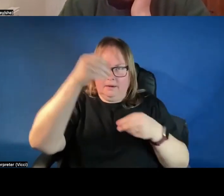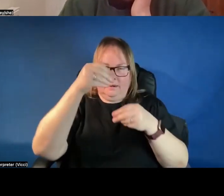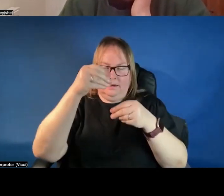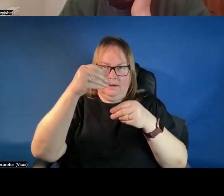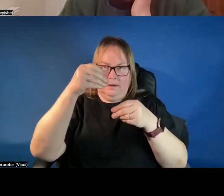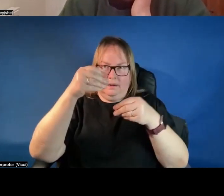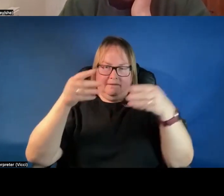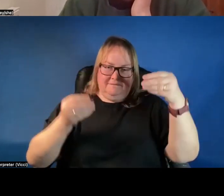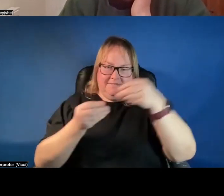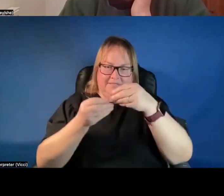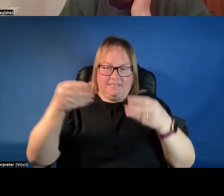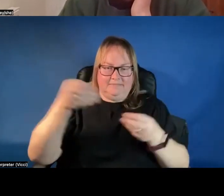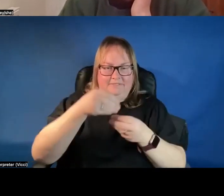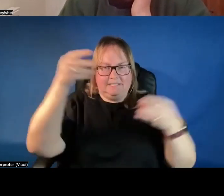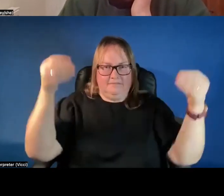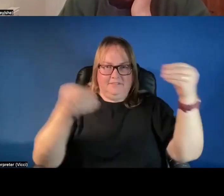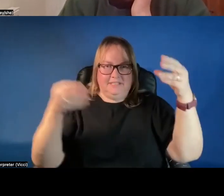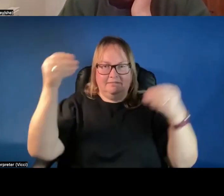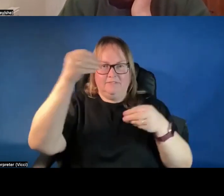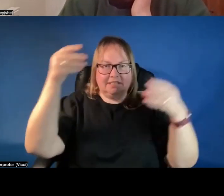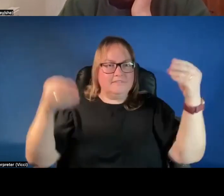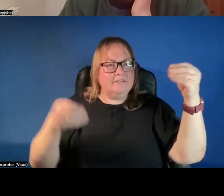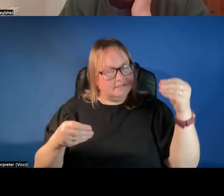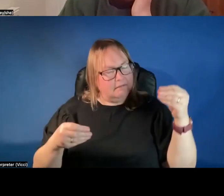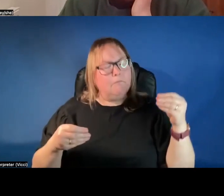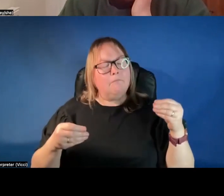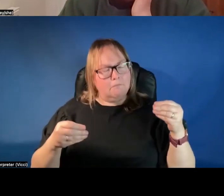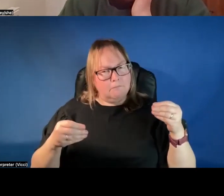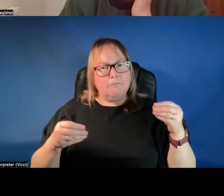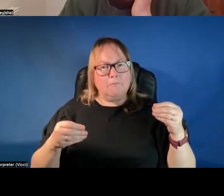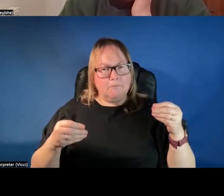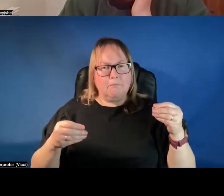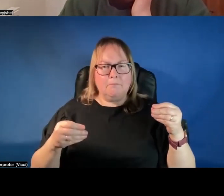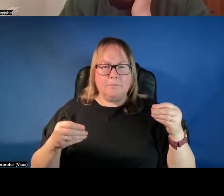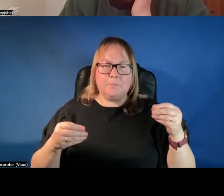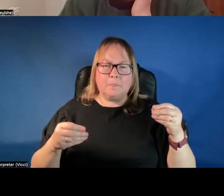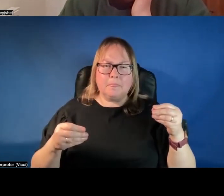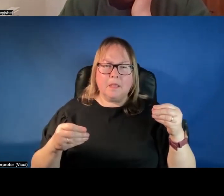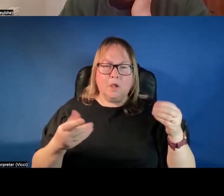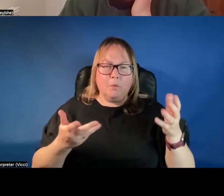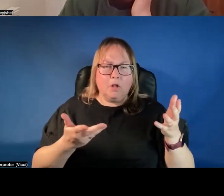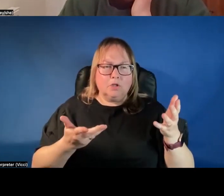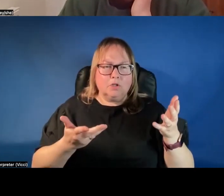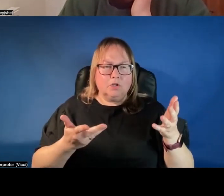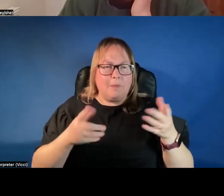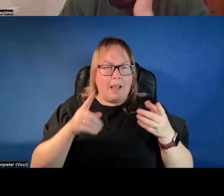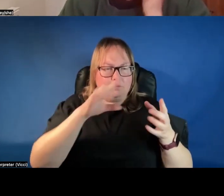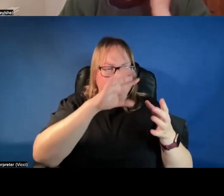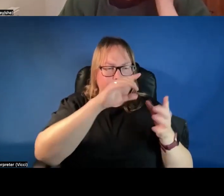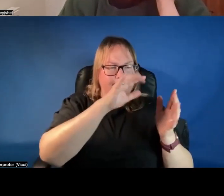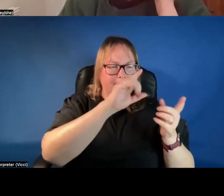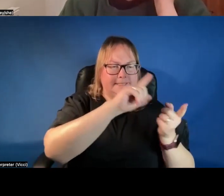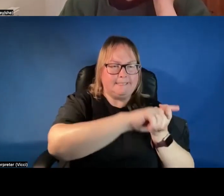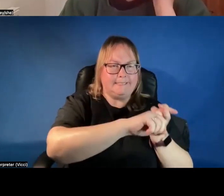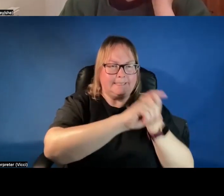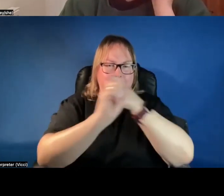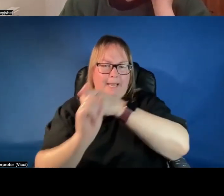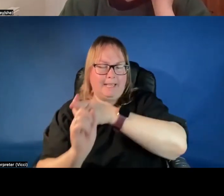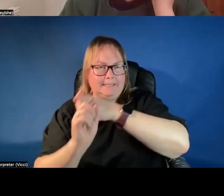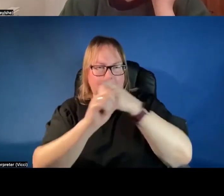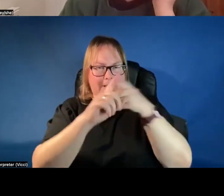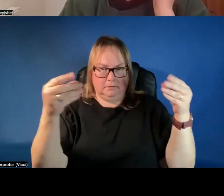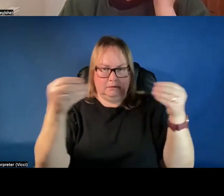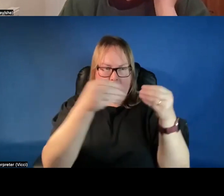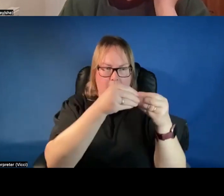sort of plays out beautifully when you were talking about interdependence. So there, you